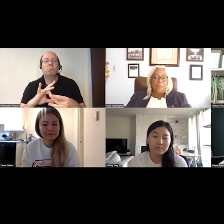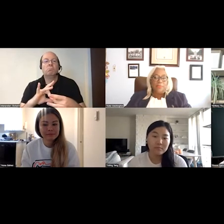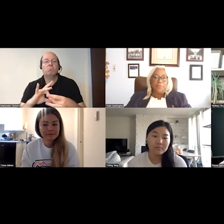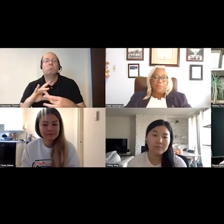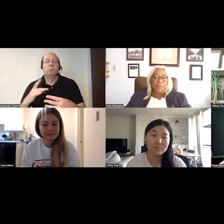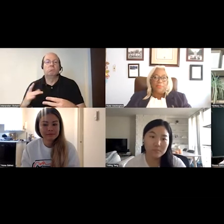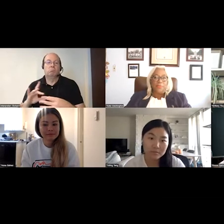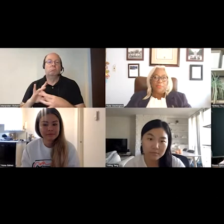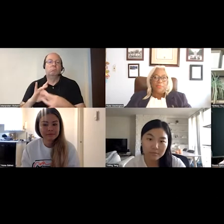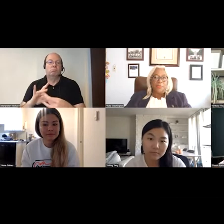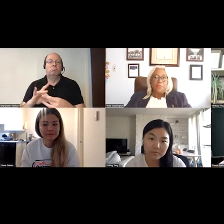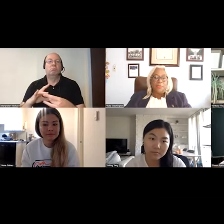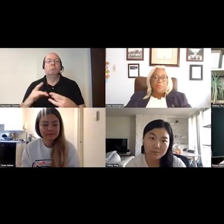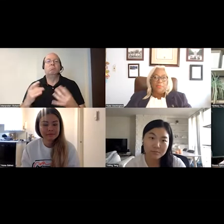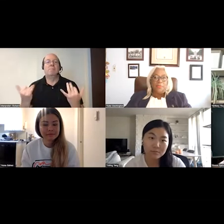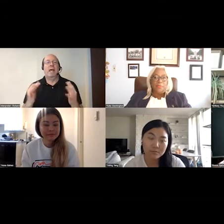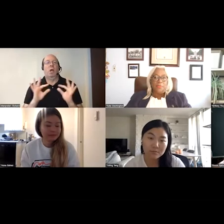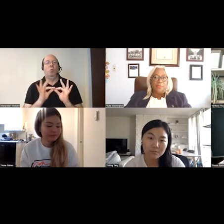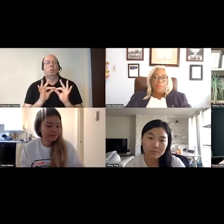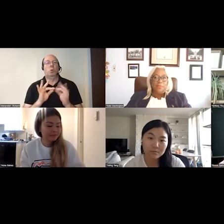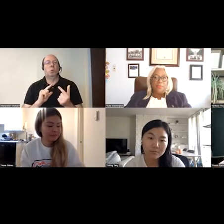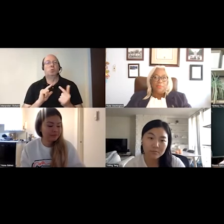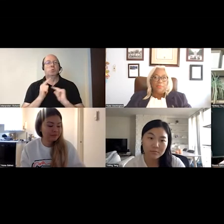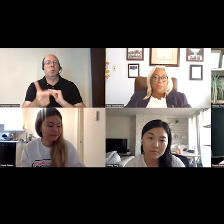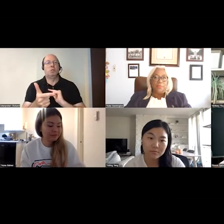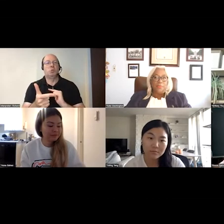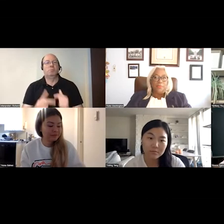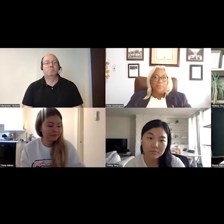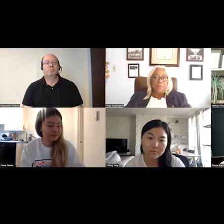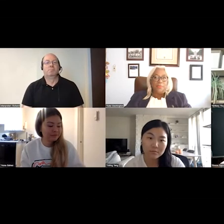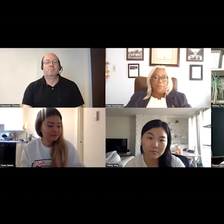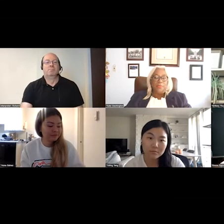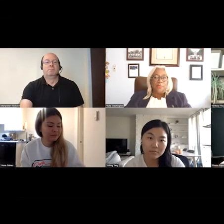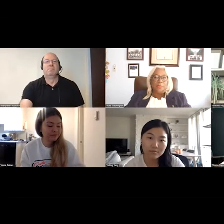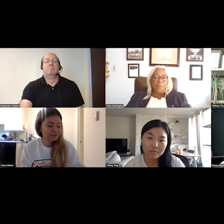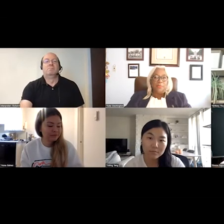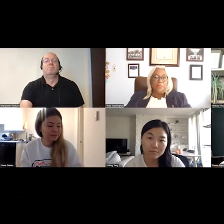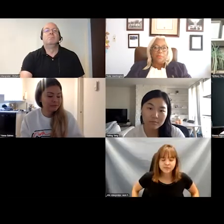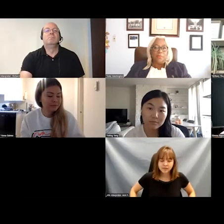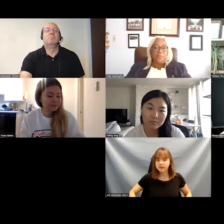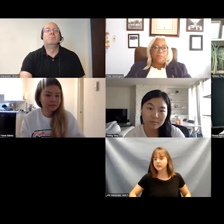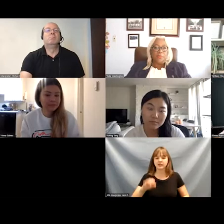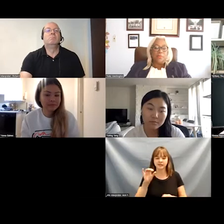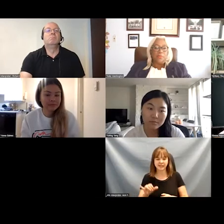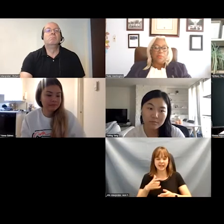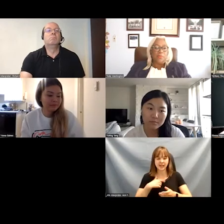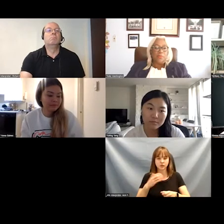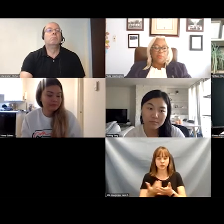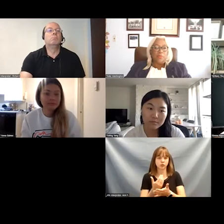food. Something about it just felt much more right than anything that I had been doing